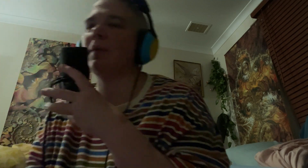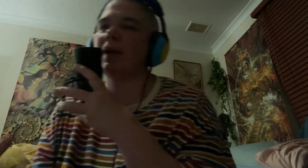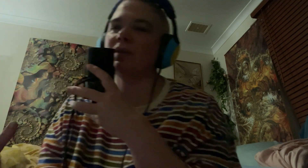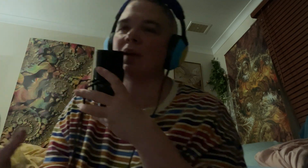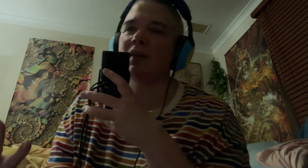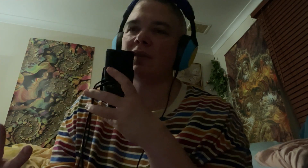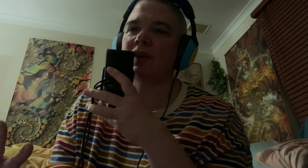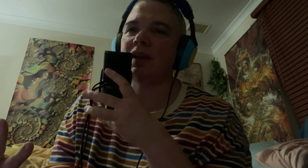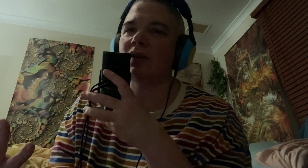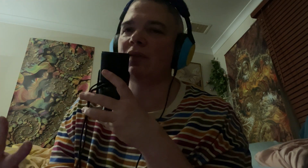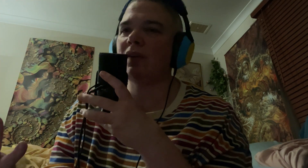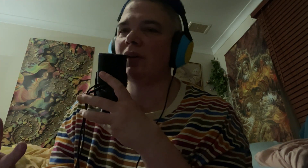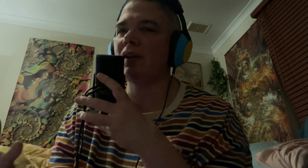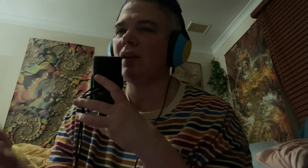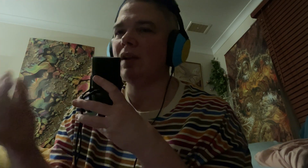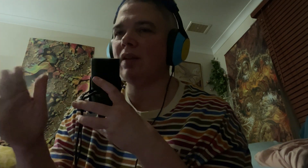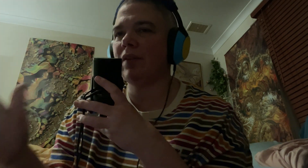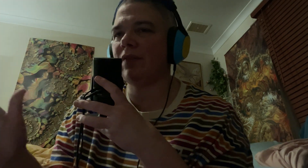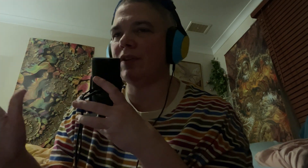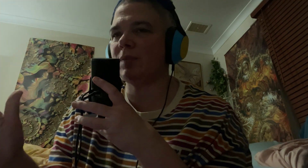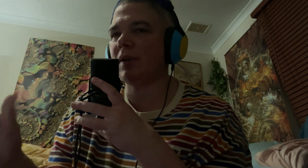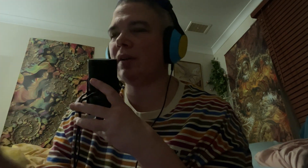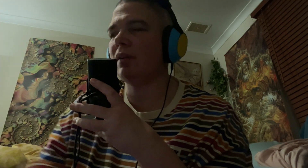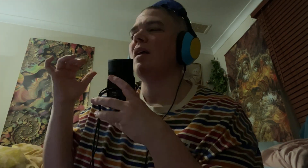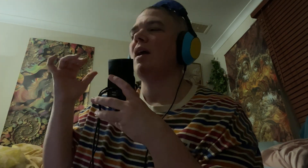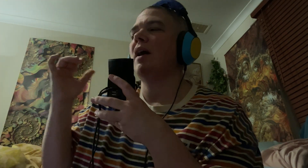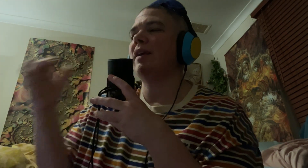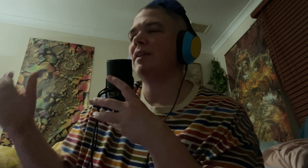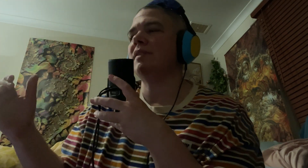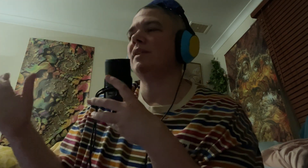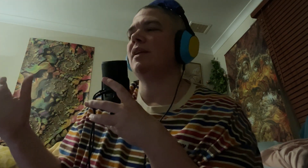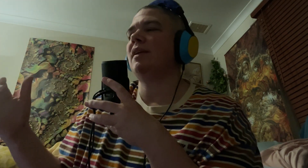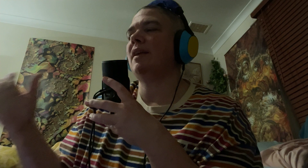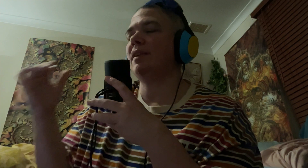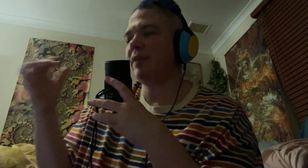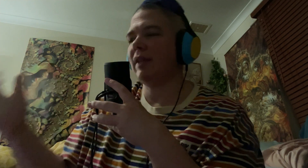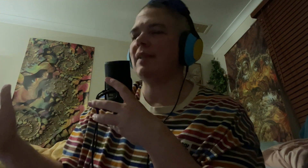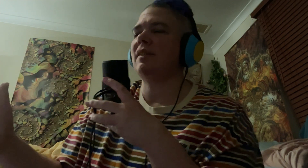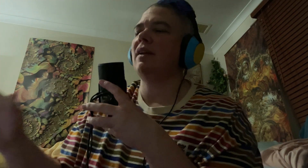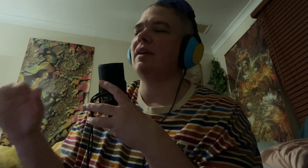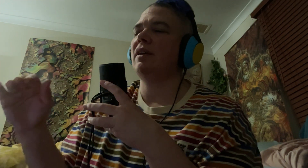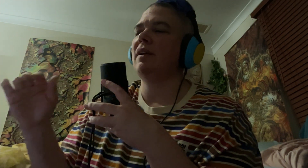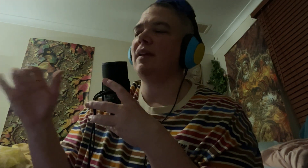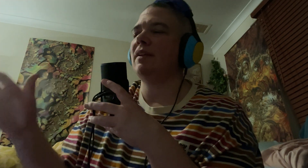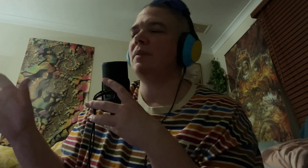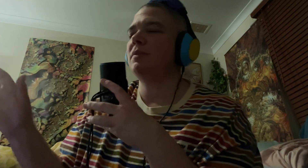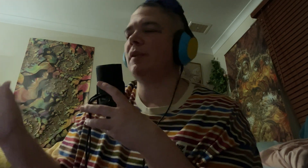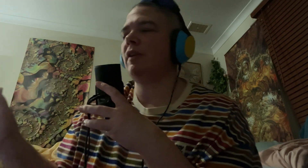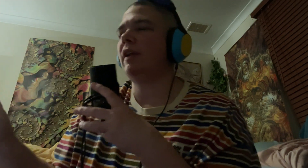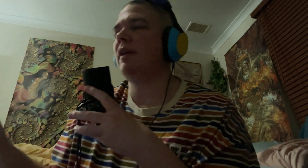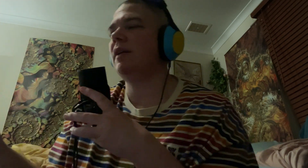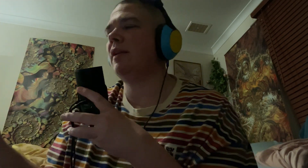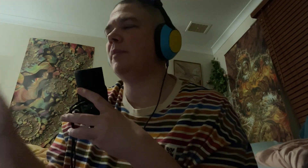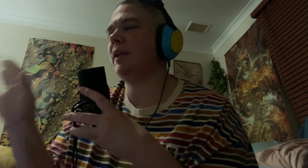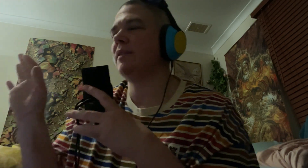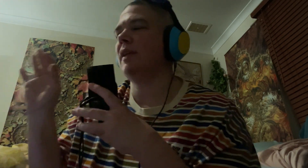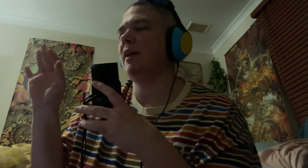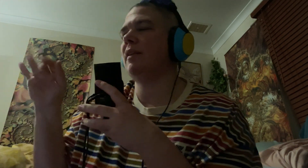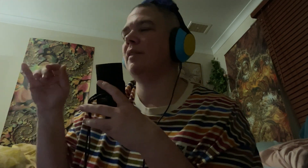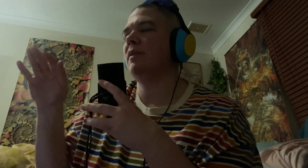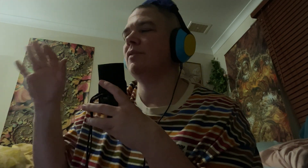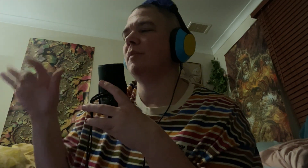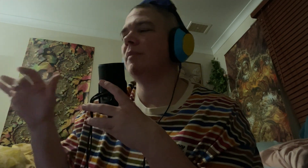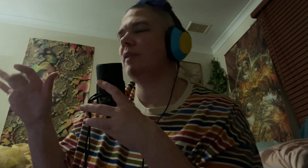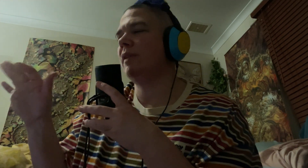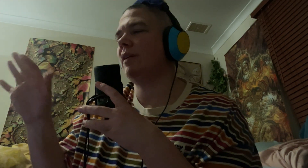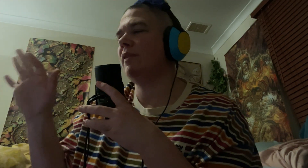I don't, by the way, I don't have the video for the first part. I couldn't see, I didn't realize that I had it was blurry, and because I